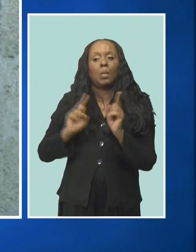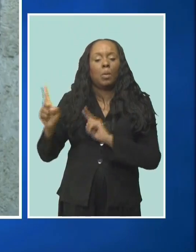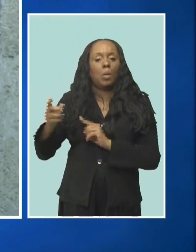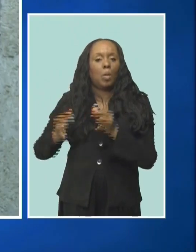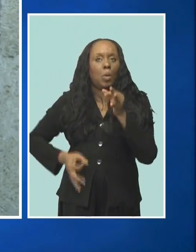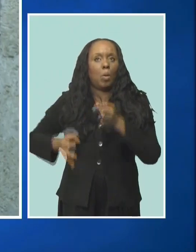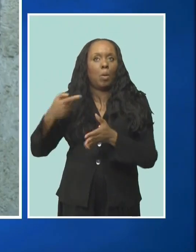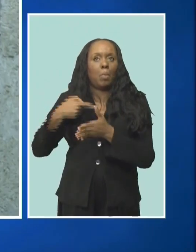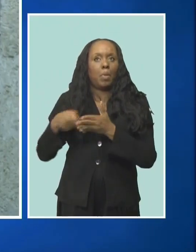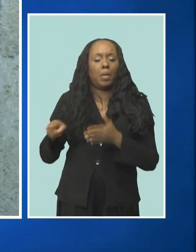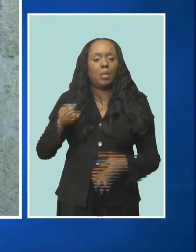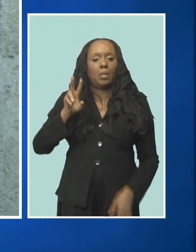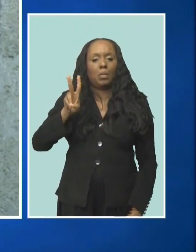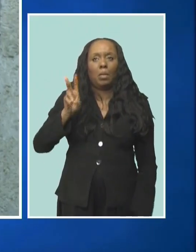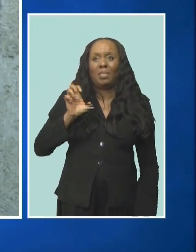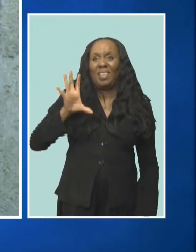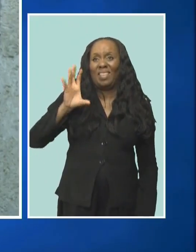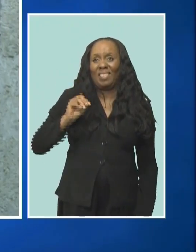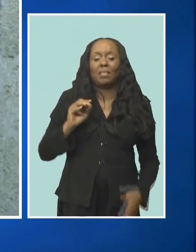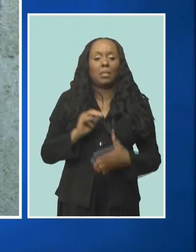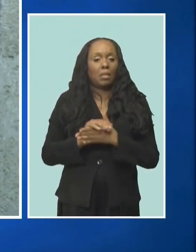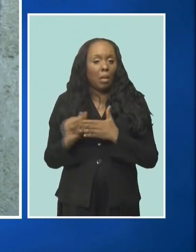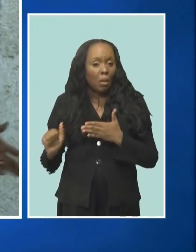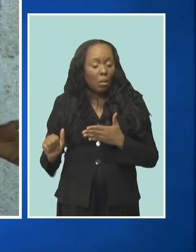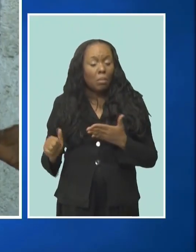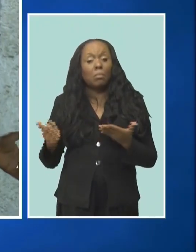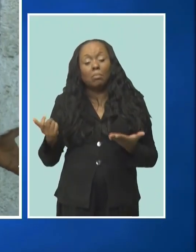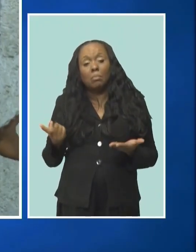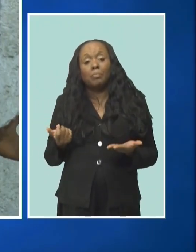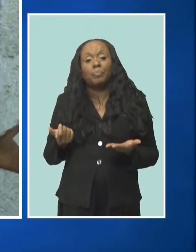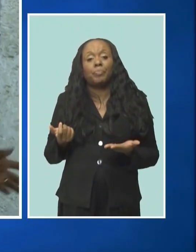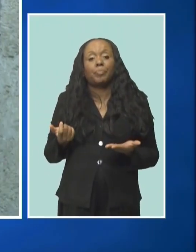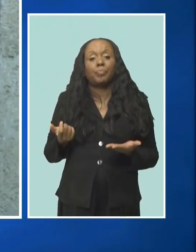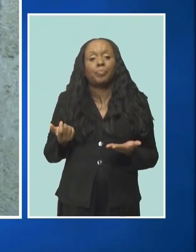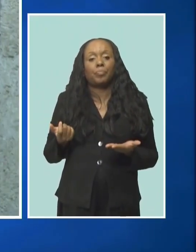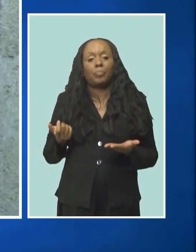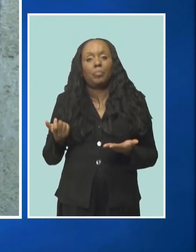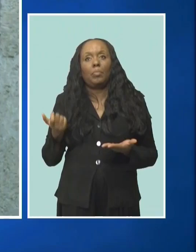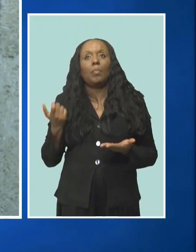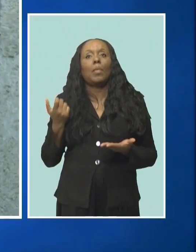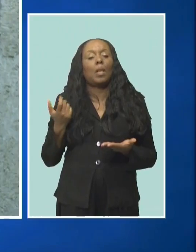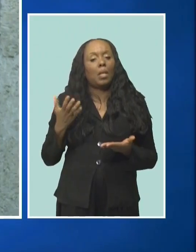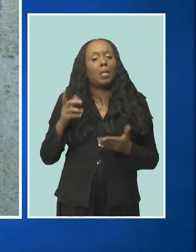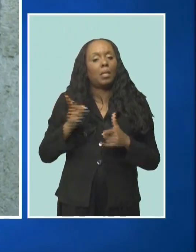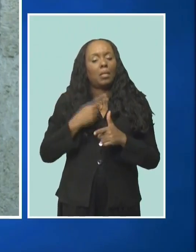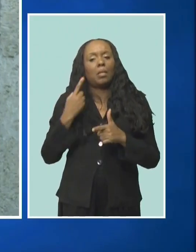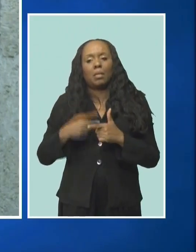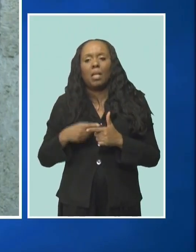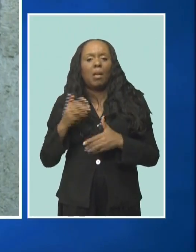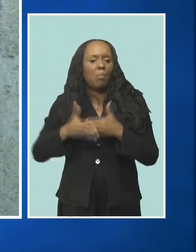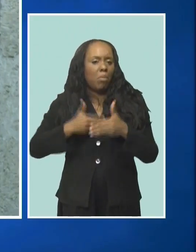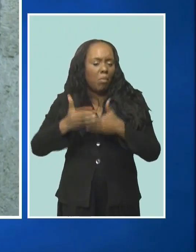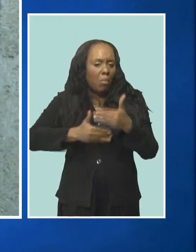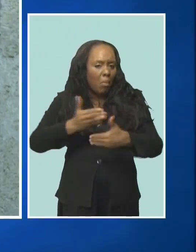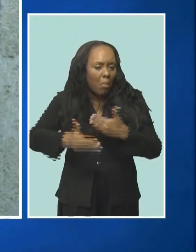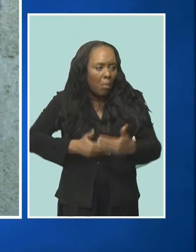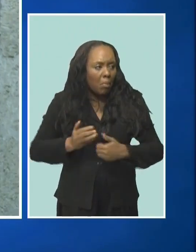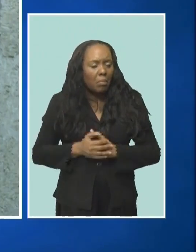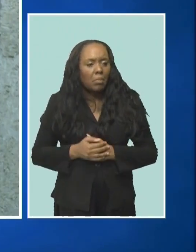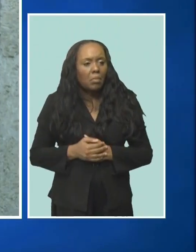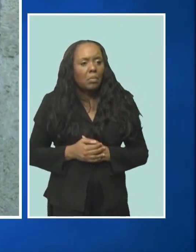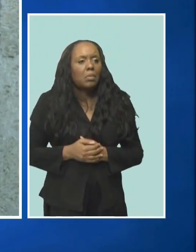the $250, or then you go through the normal criminal proceedings. So it's not so